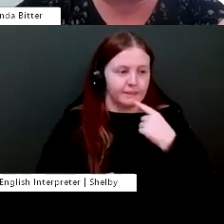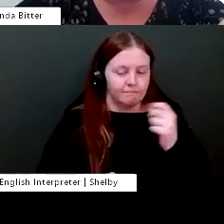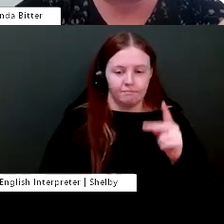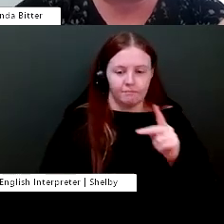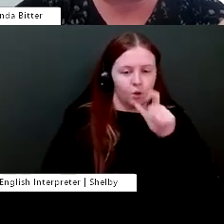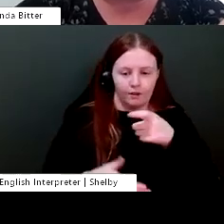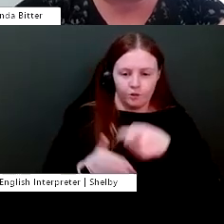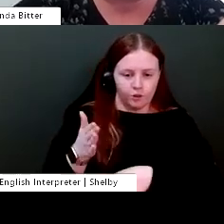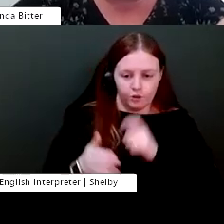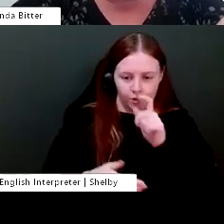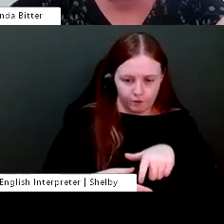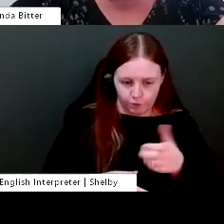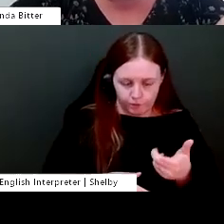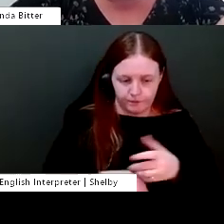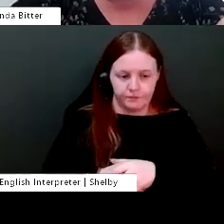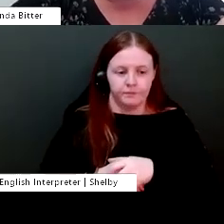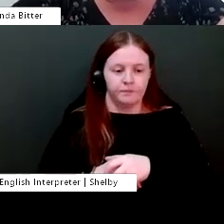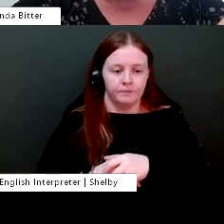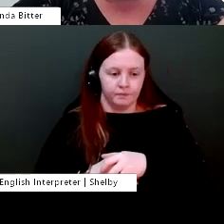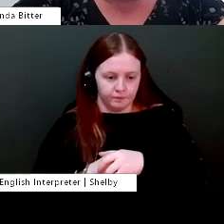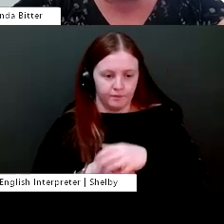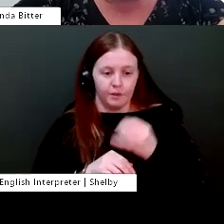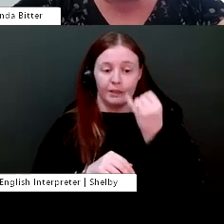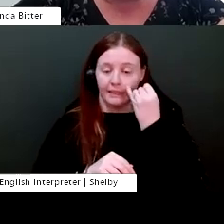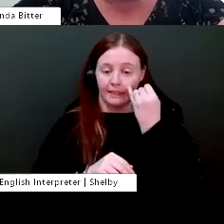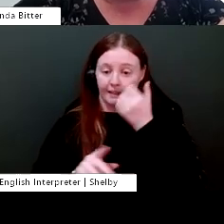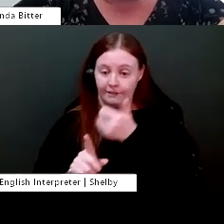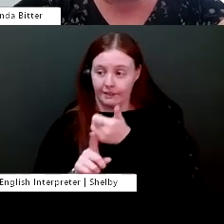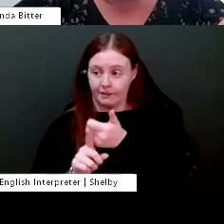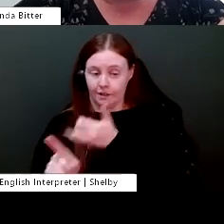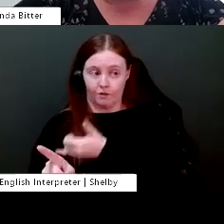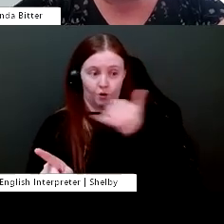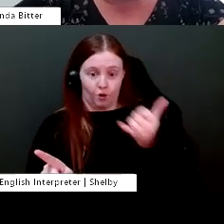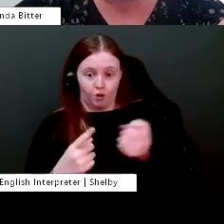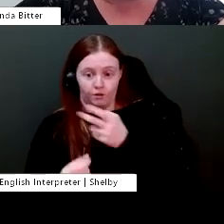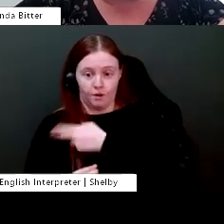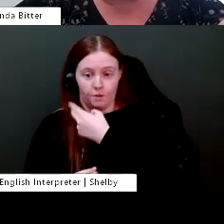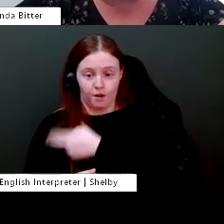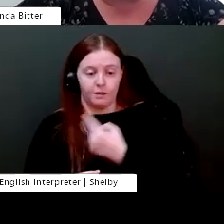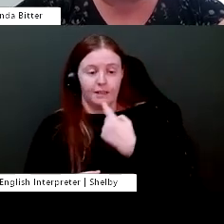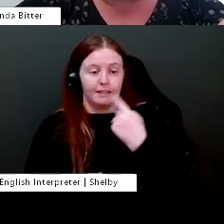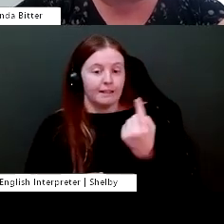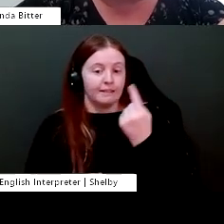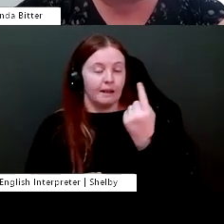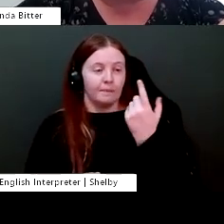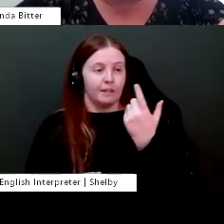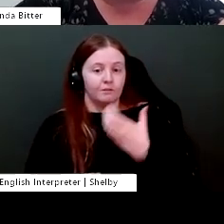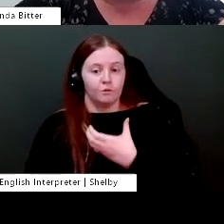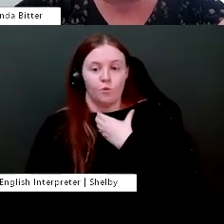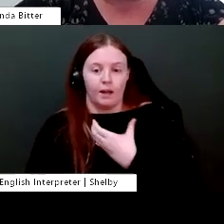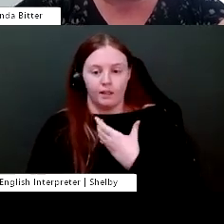charge. So if he had called her from the hospital and said something more than just come pick me